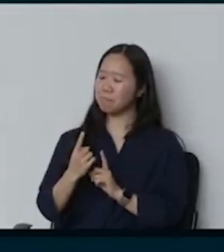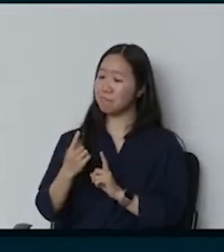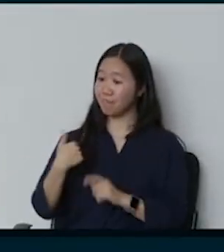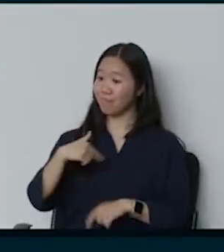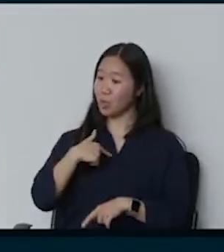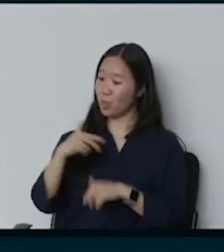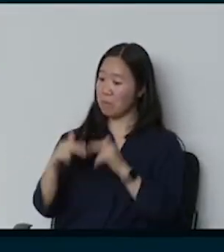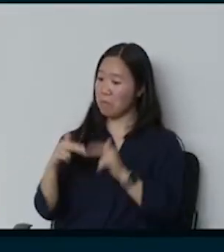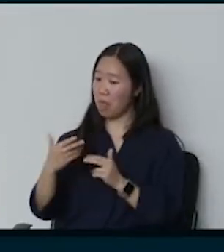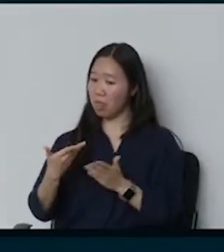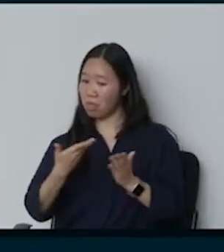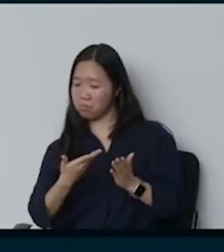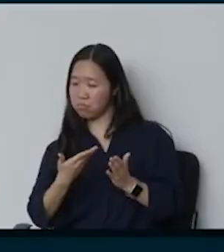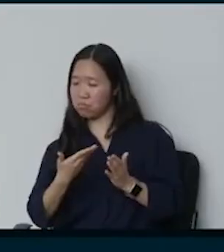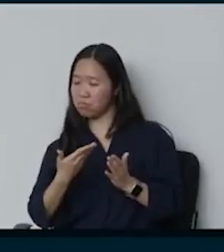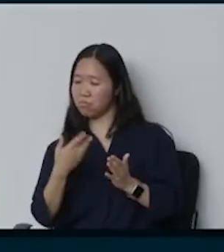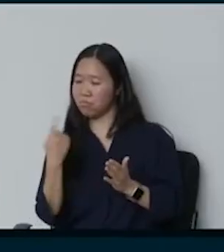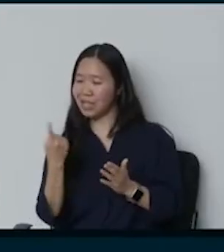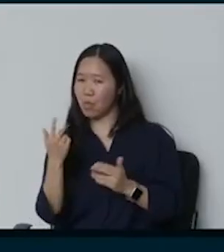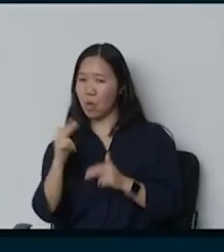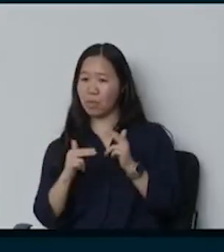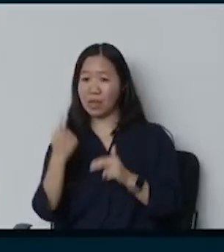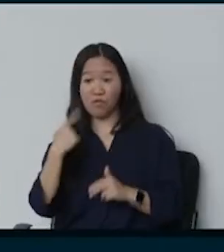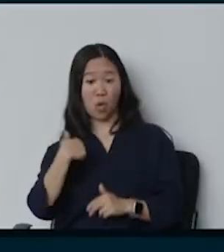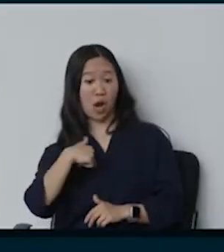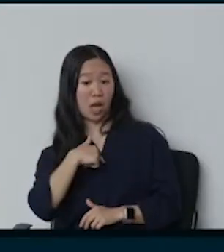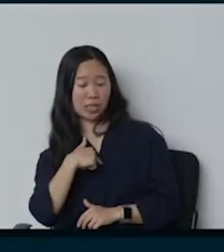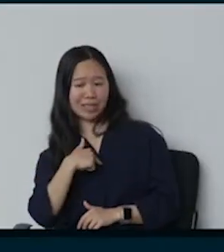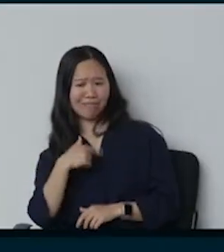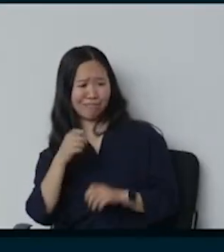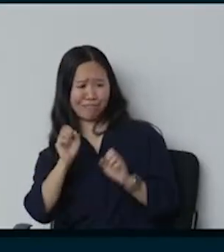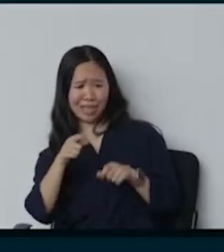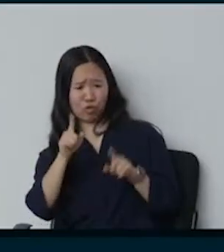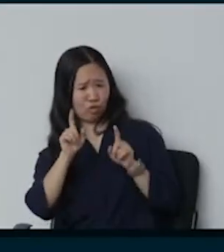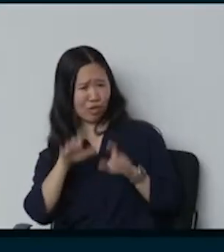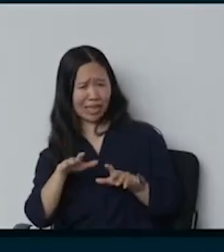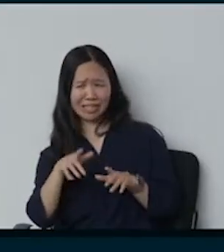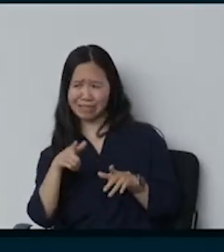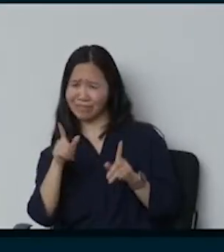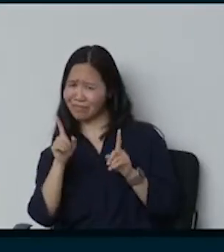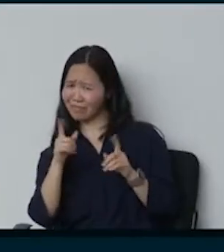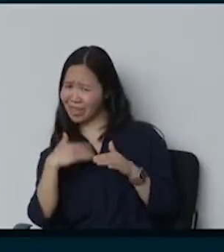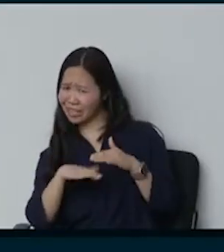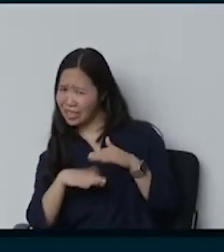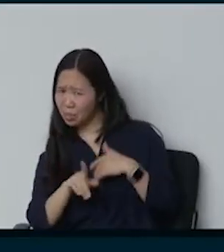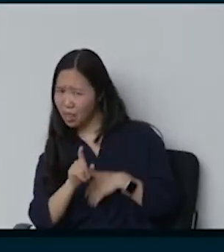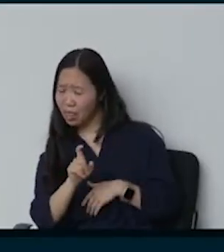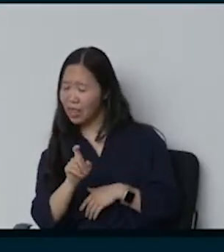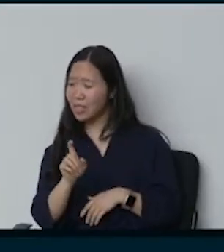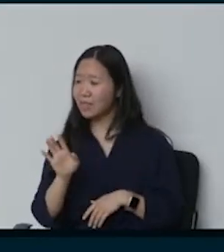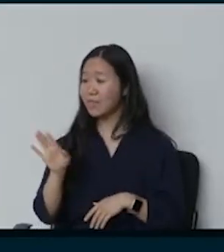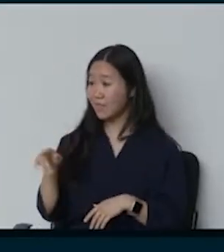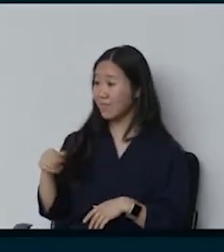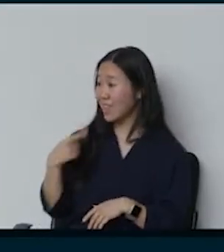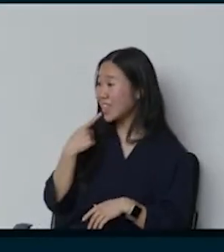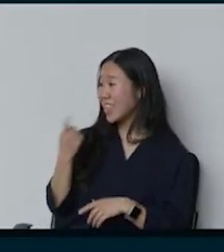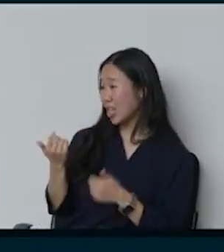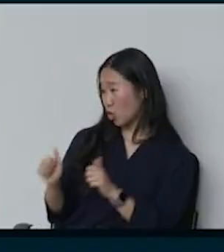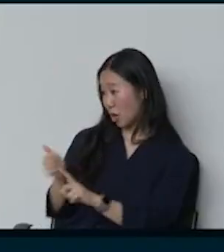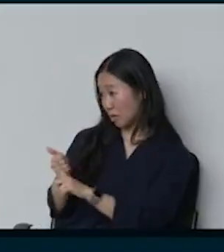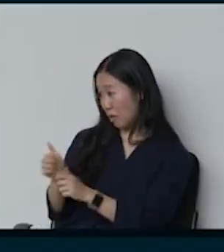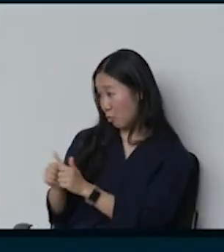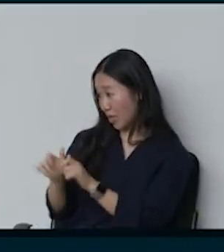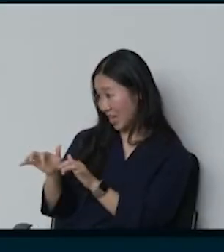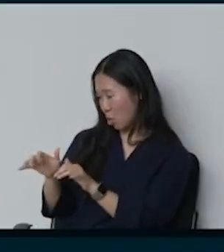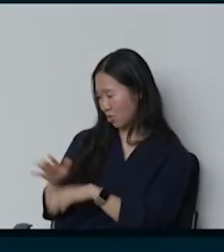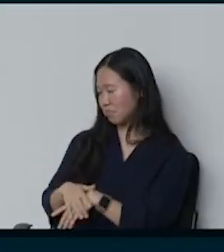thing, or maybe somebody built this thing for us, can you test it? How accessible is it? Well, first I'd say, yeah, go try it yourself with the keyboard. But